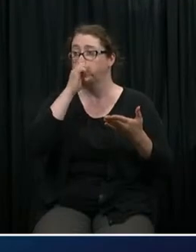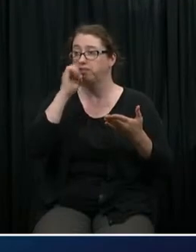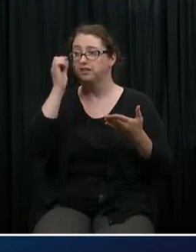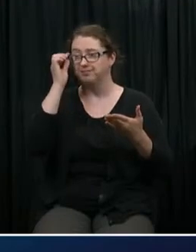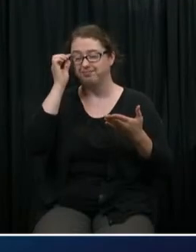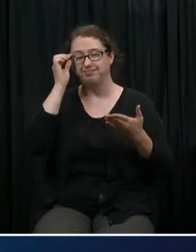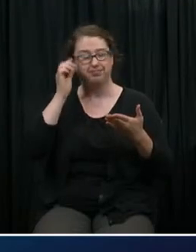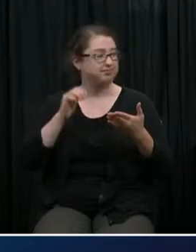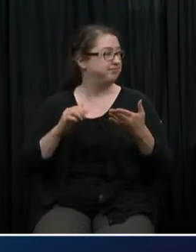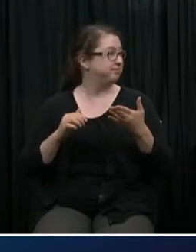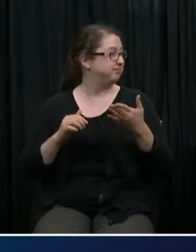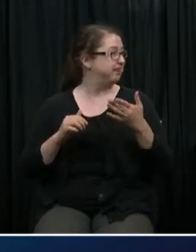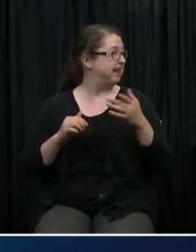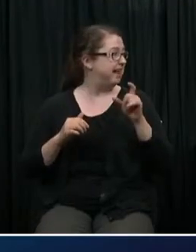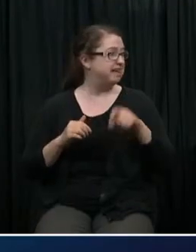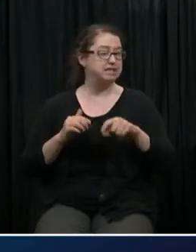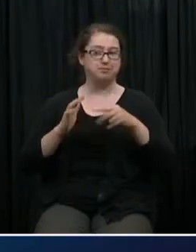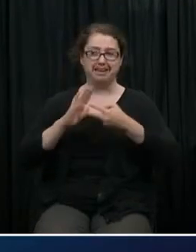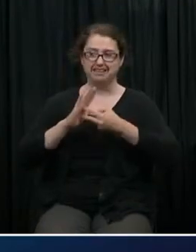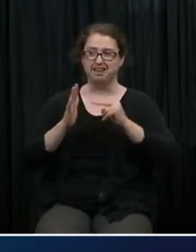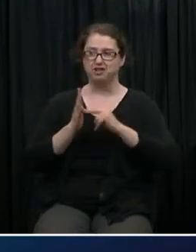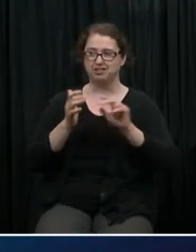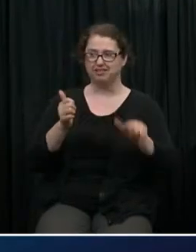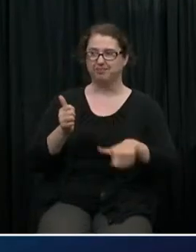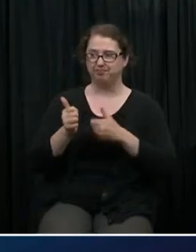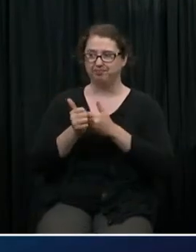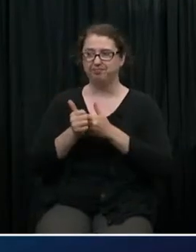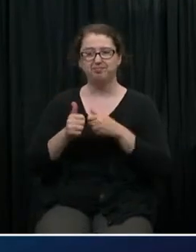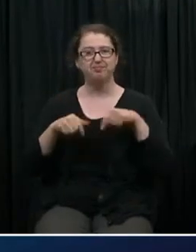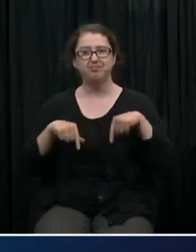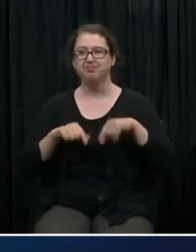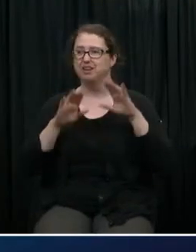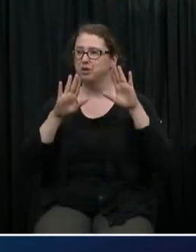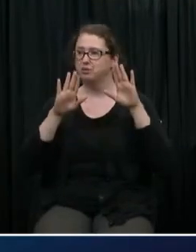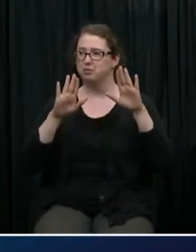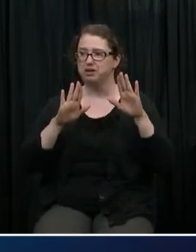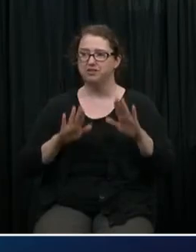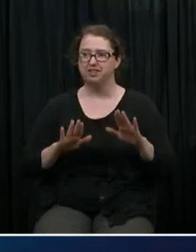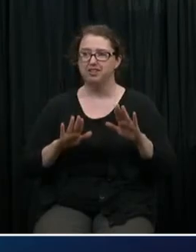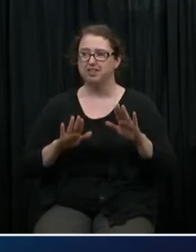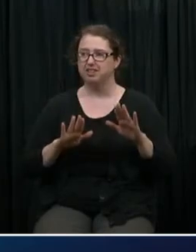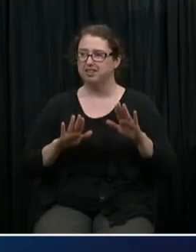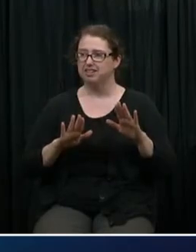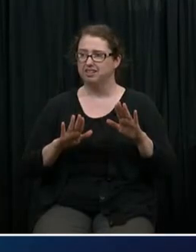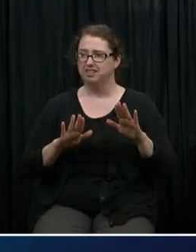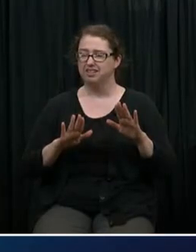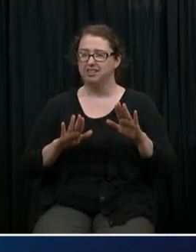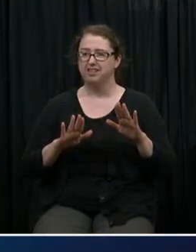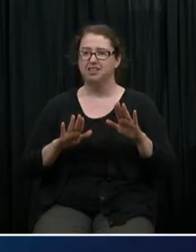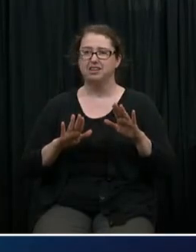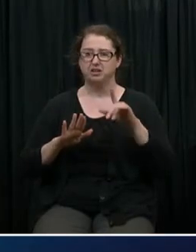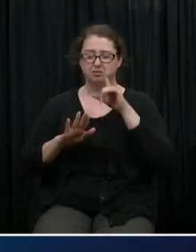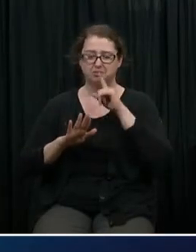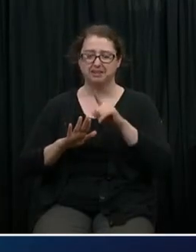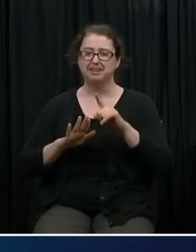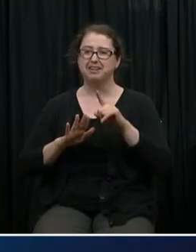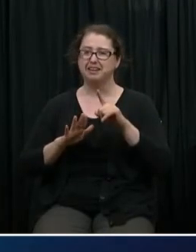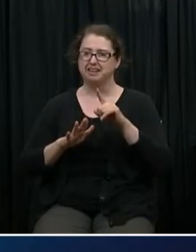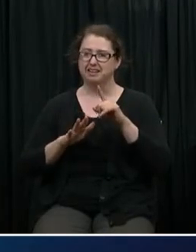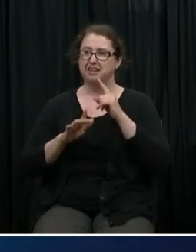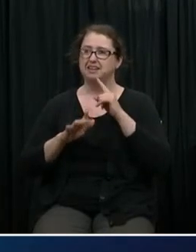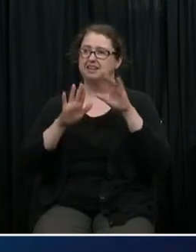has to be intentional. And so this is a wonderful, intentional idea to